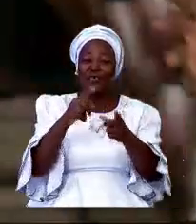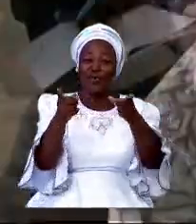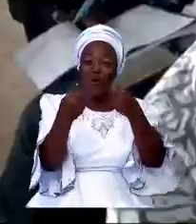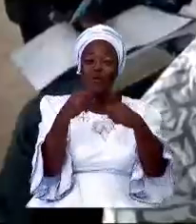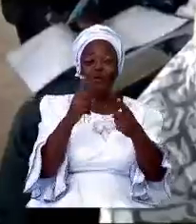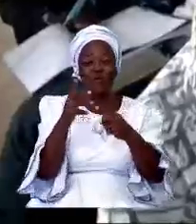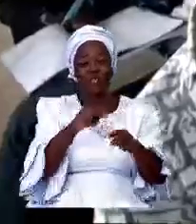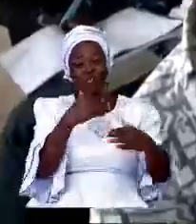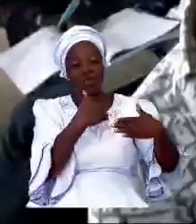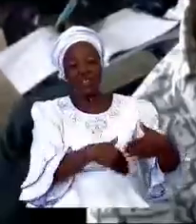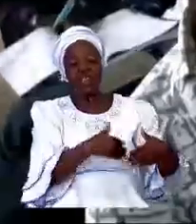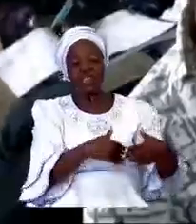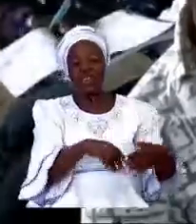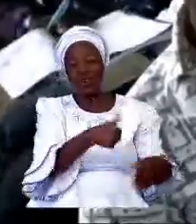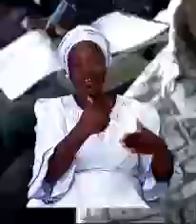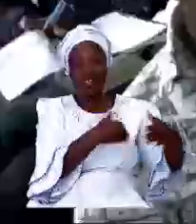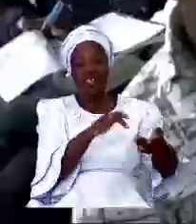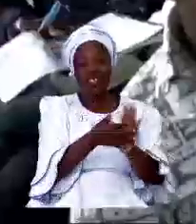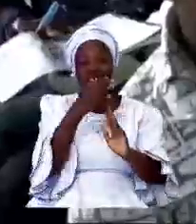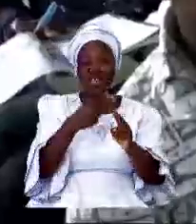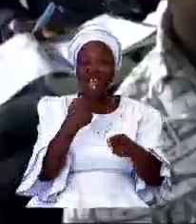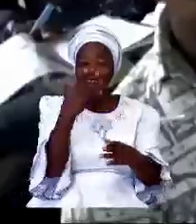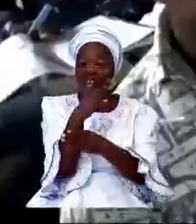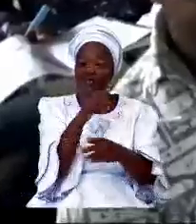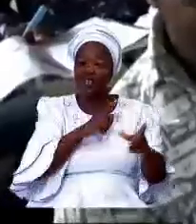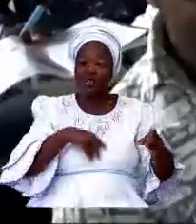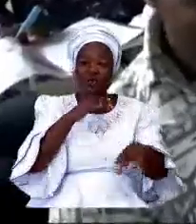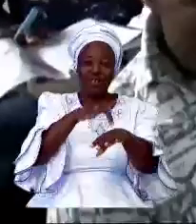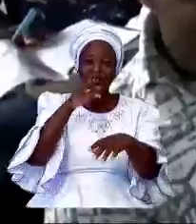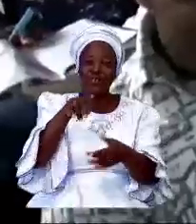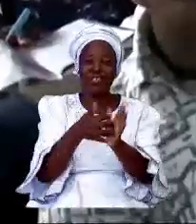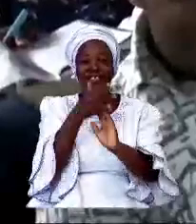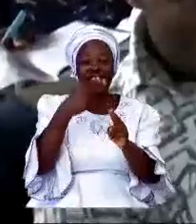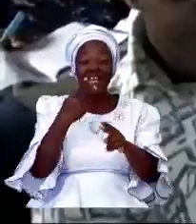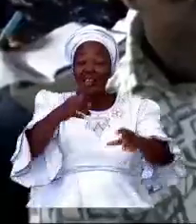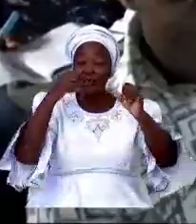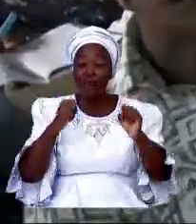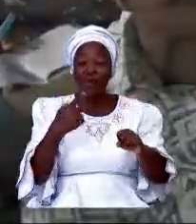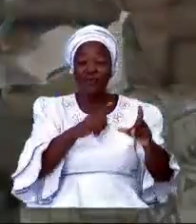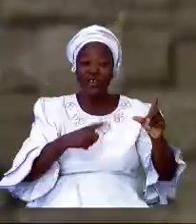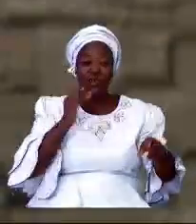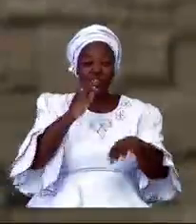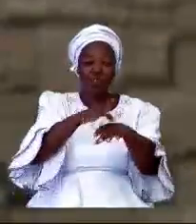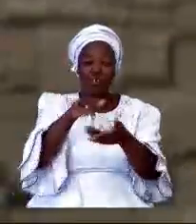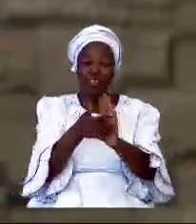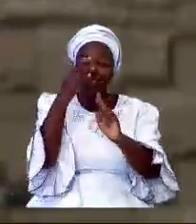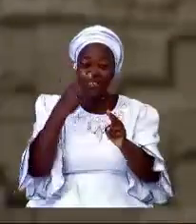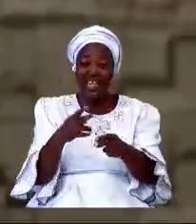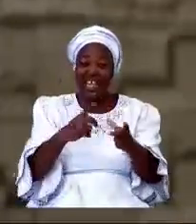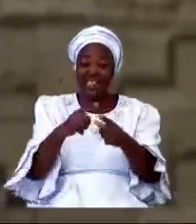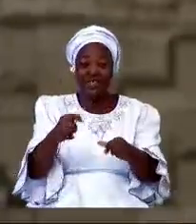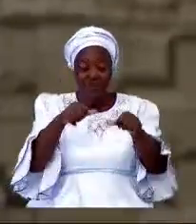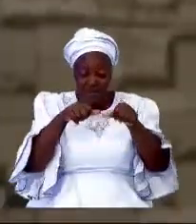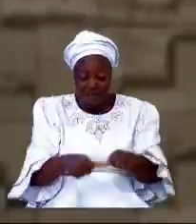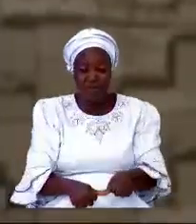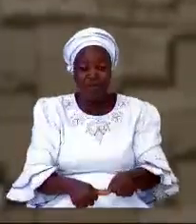through. You will come to the other side. The hand of the Lord will touch you. The